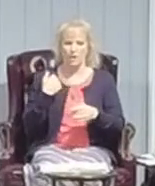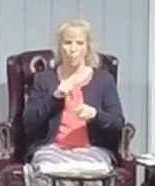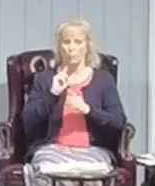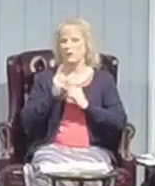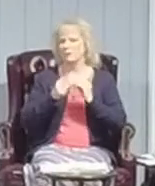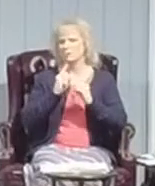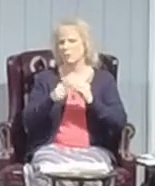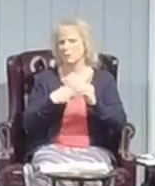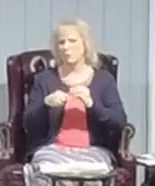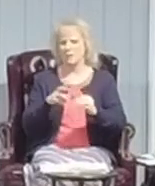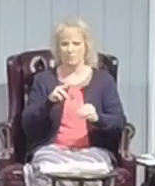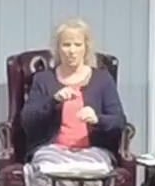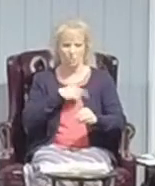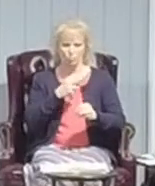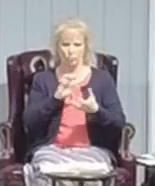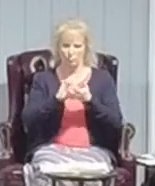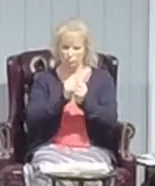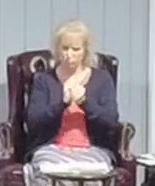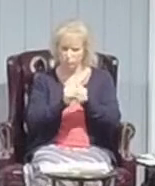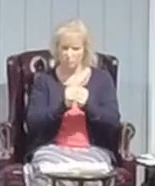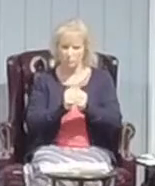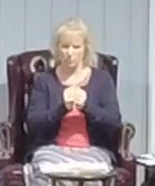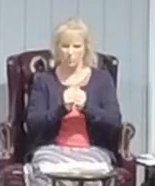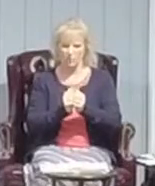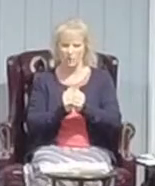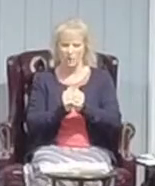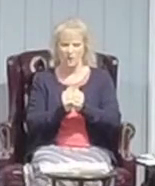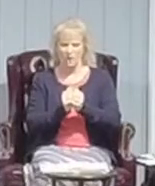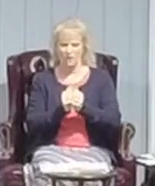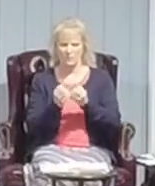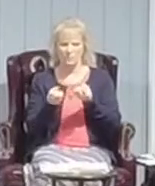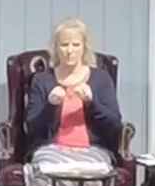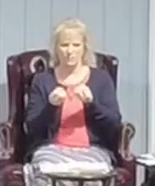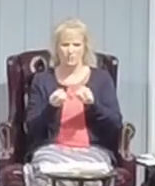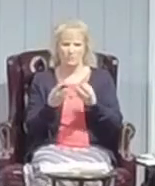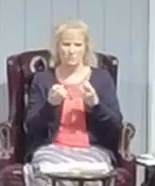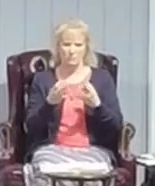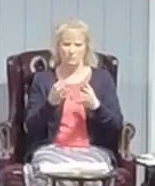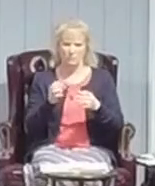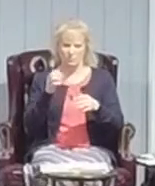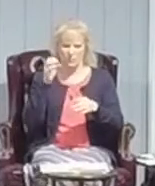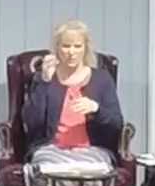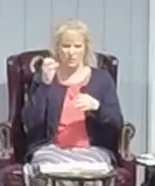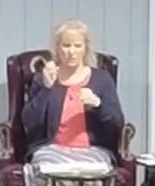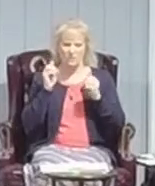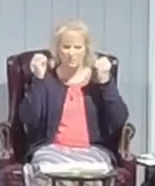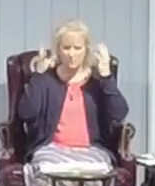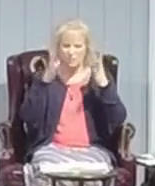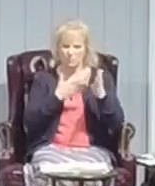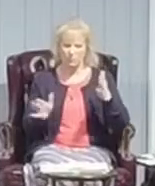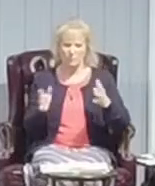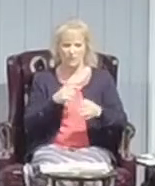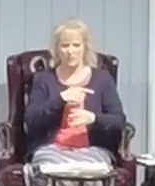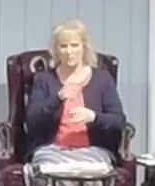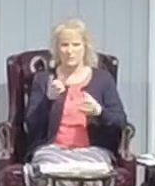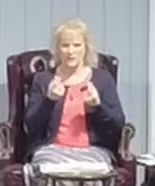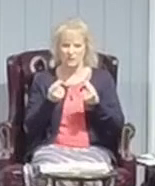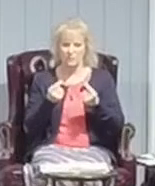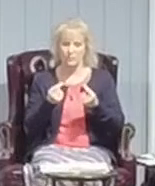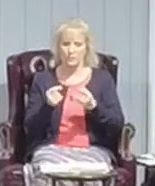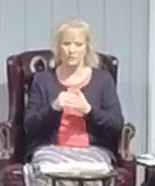their hypocrisies and the horrible things that they did and said to our Savior. I can talk about the horrible behavior of